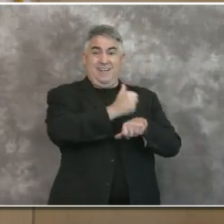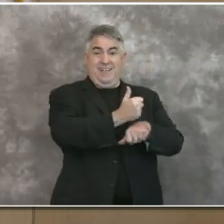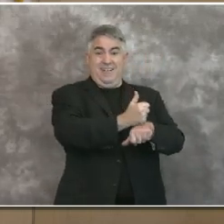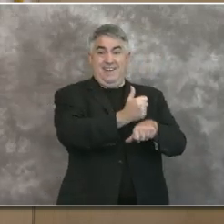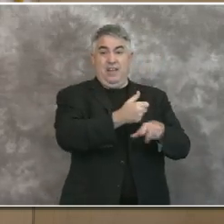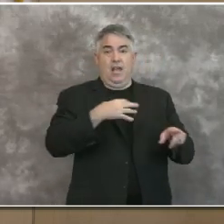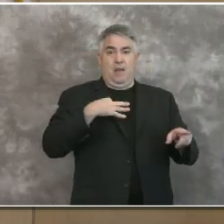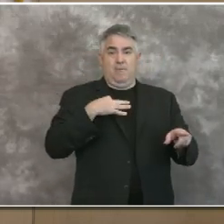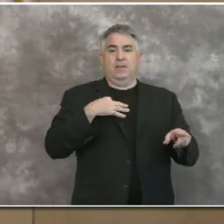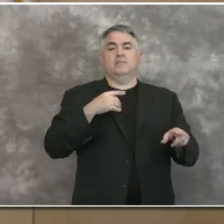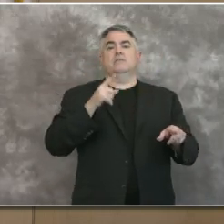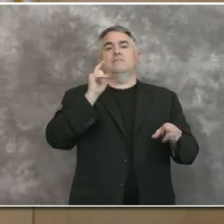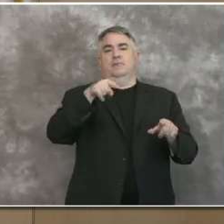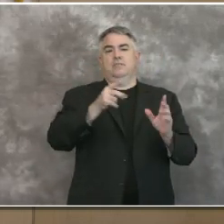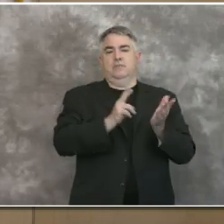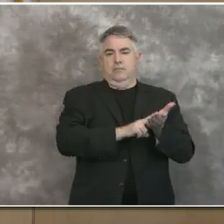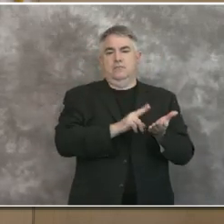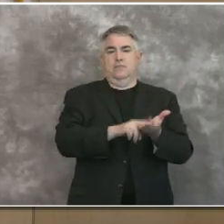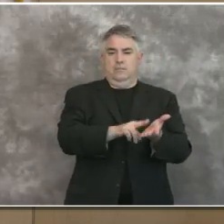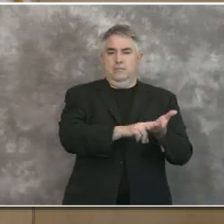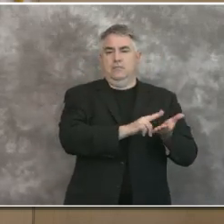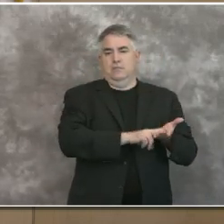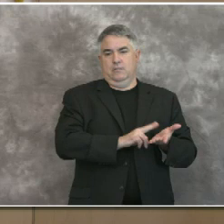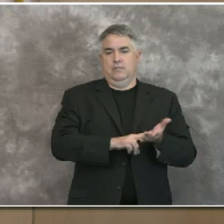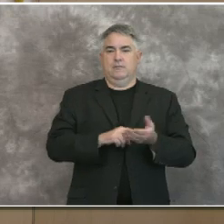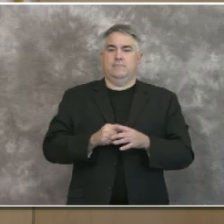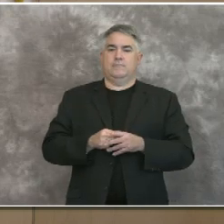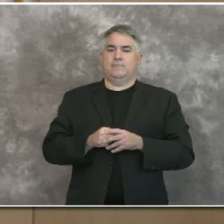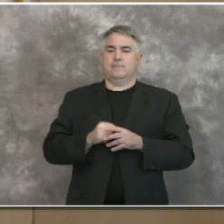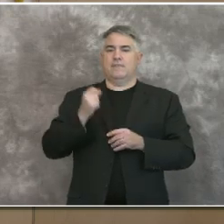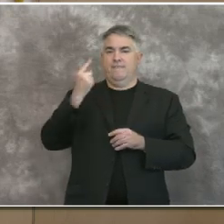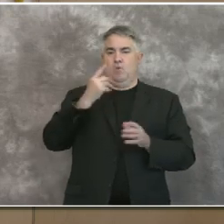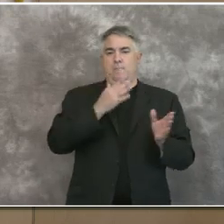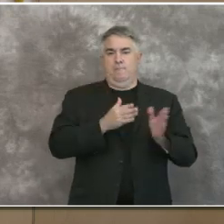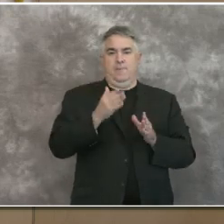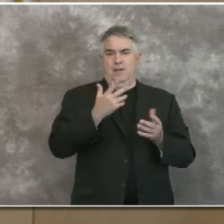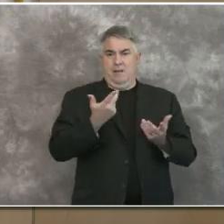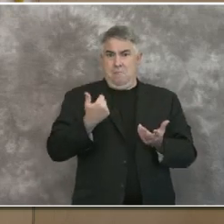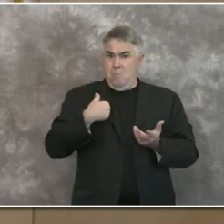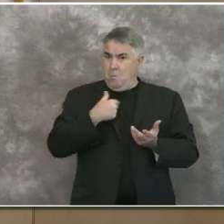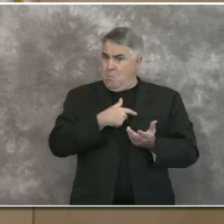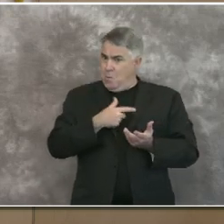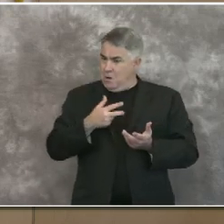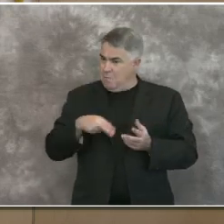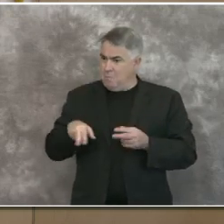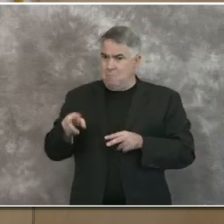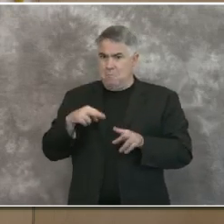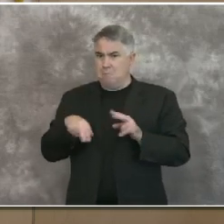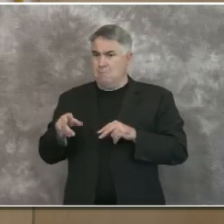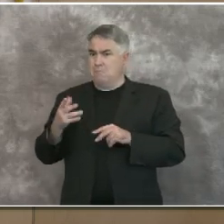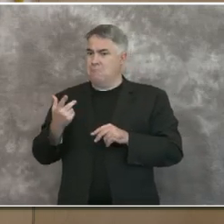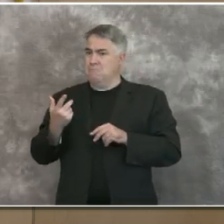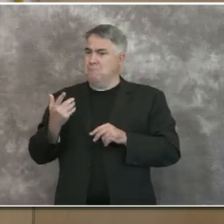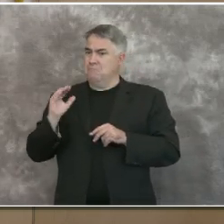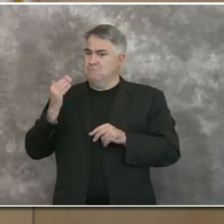our containment plan. And we have reviewed the pilot, and we selected elements